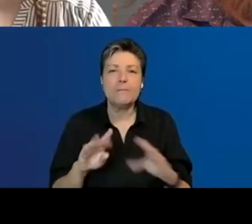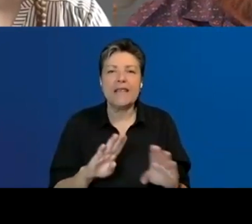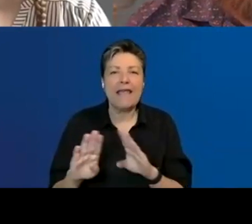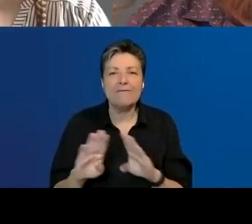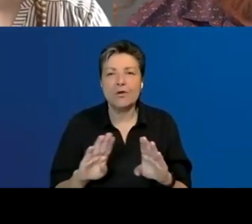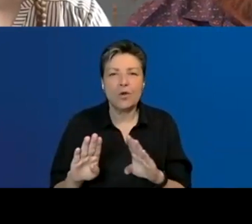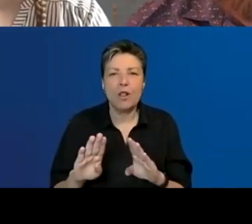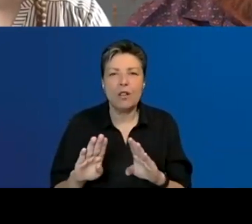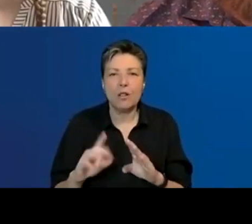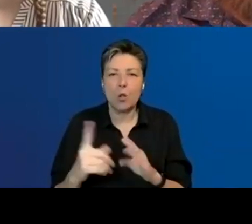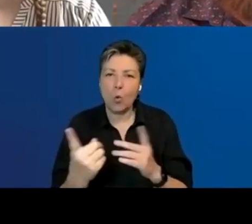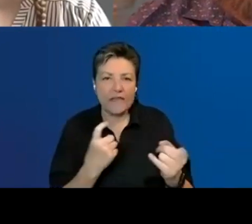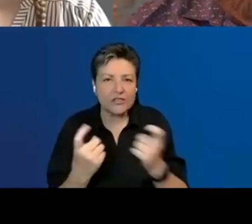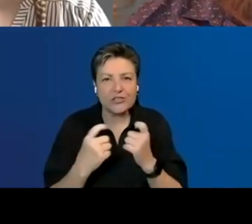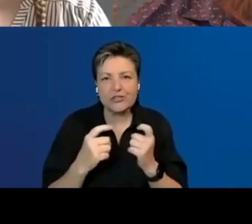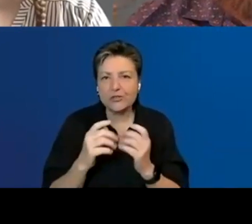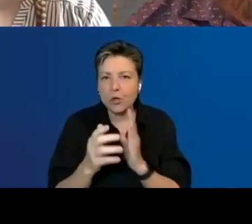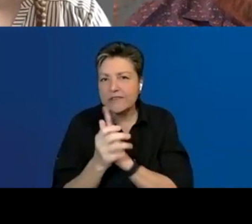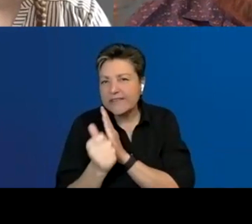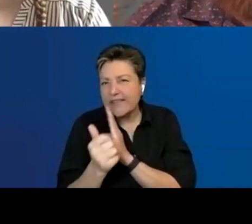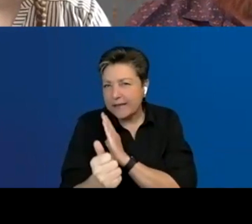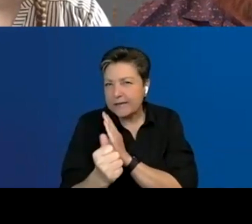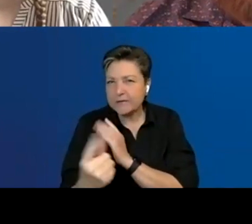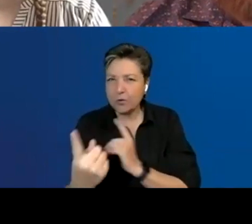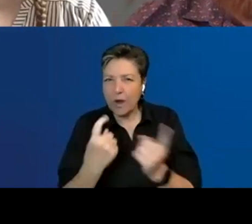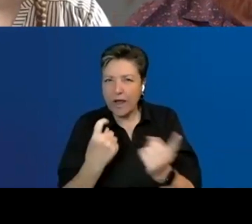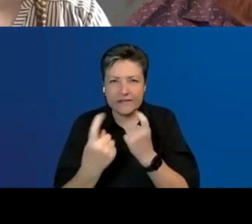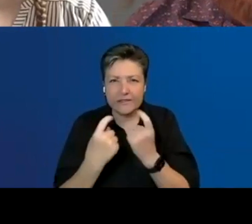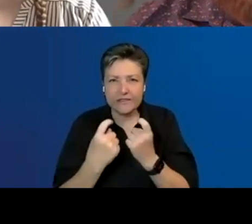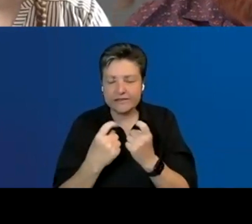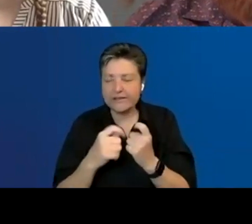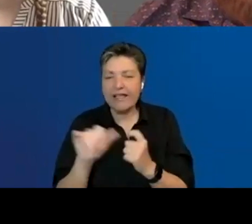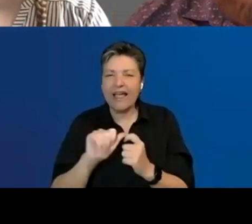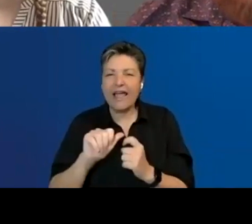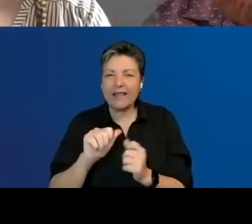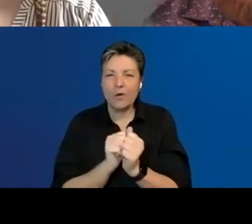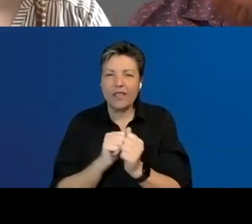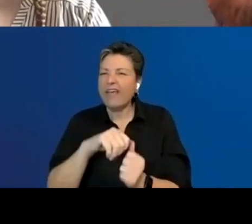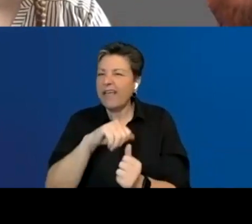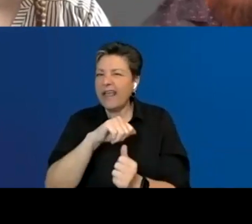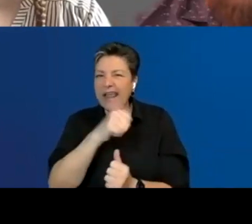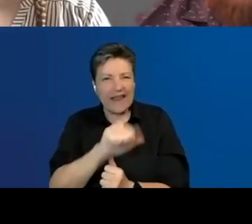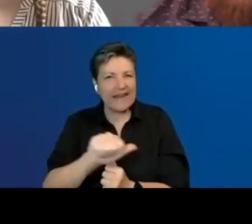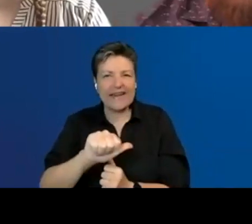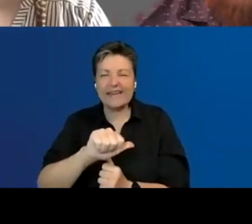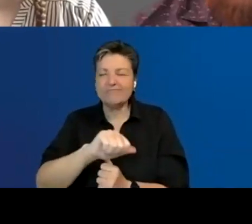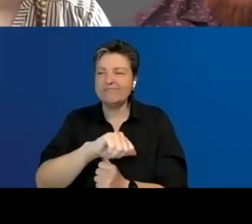behavioral questions or skills, like you would with any other job interview.